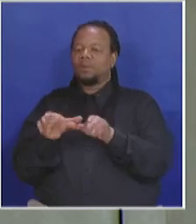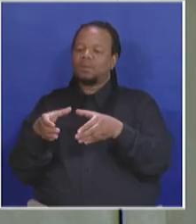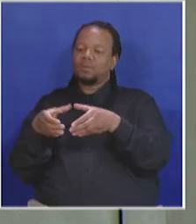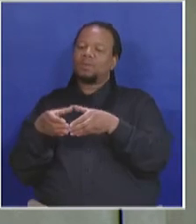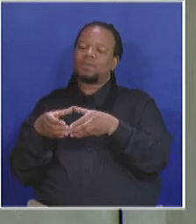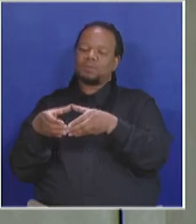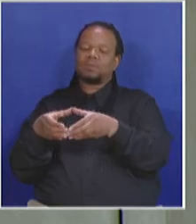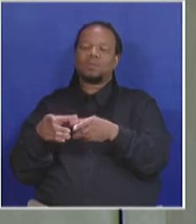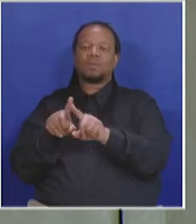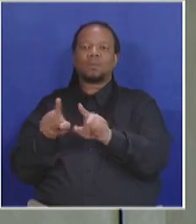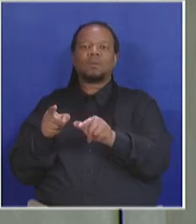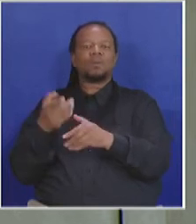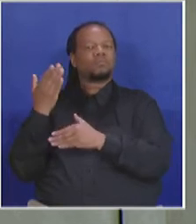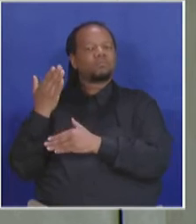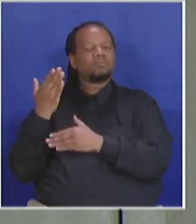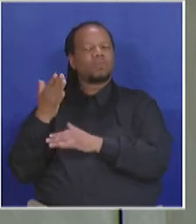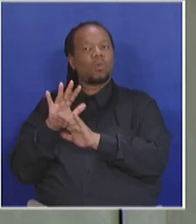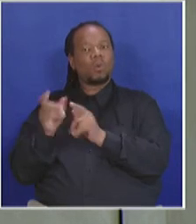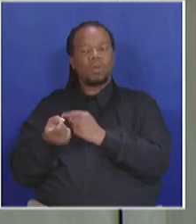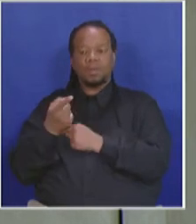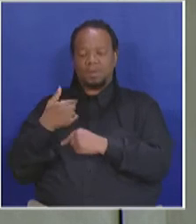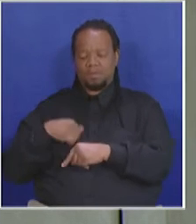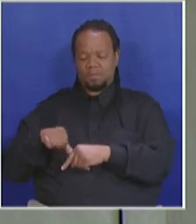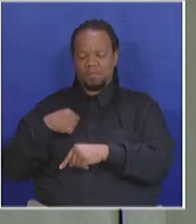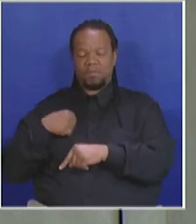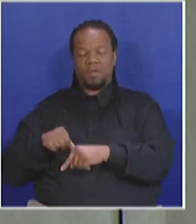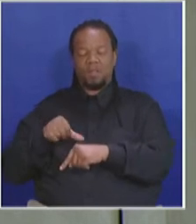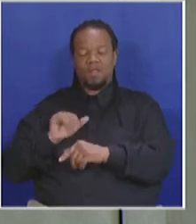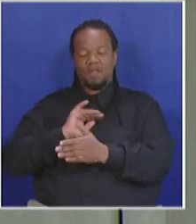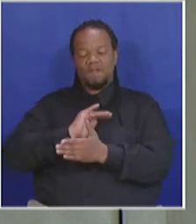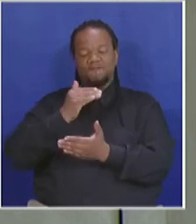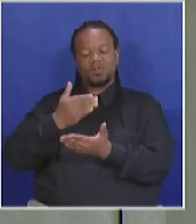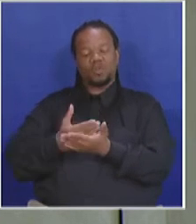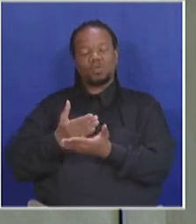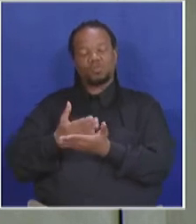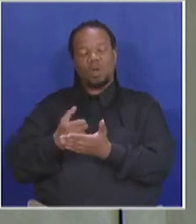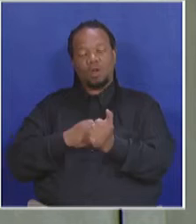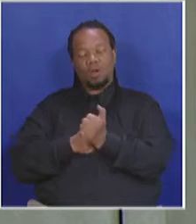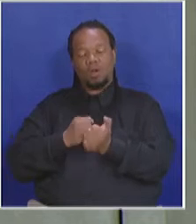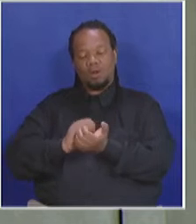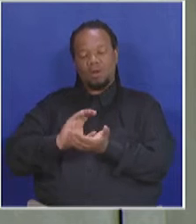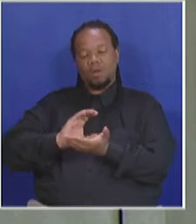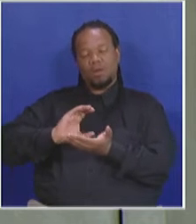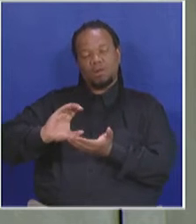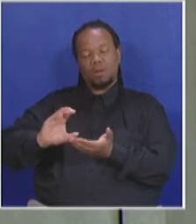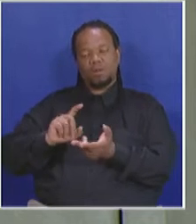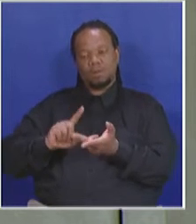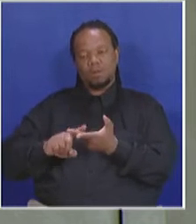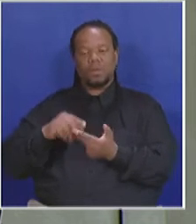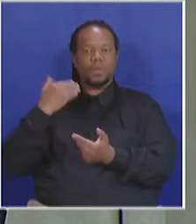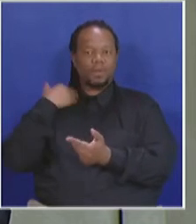delegates were briefed on the municipal infrastructure grant of our municipalities, including the expenditures of